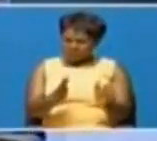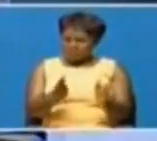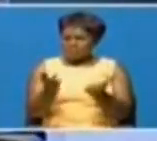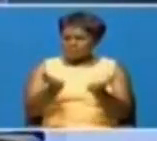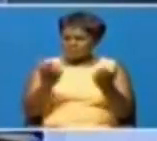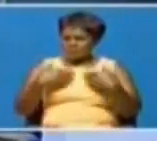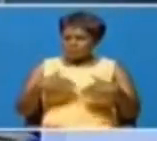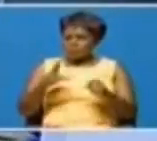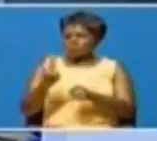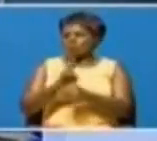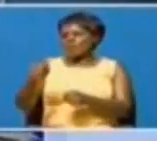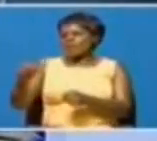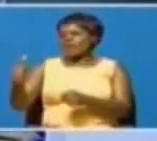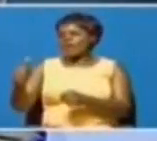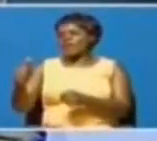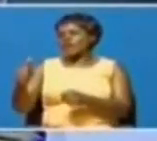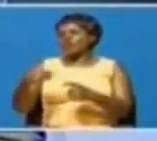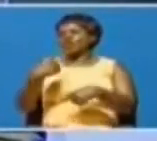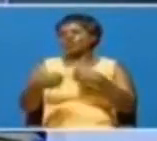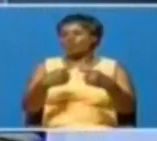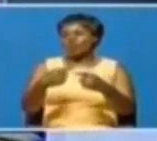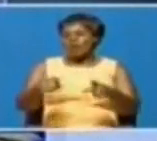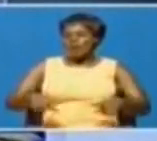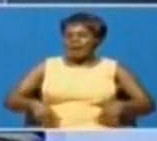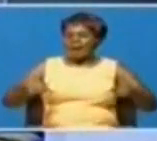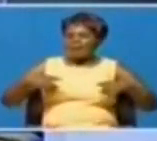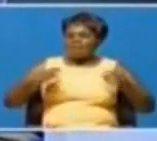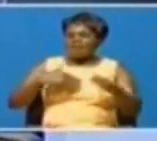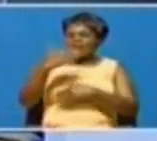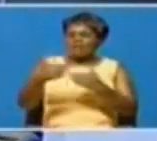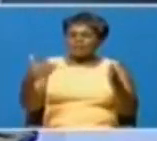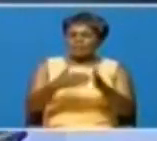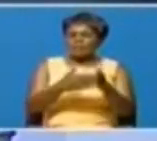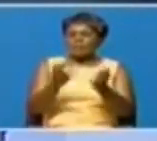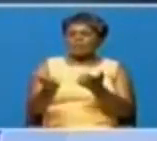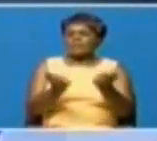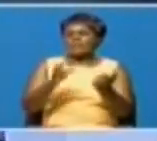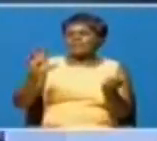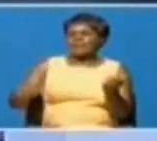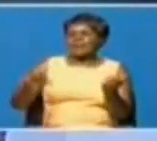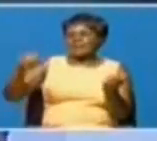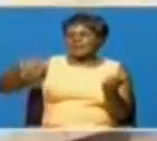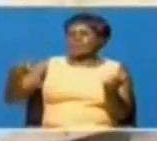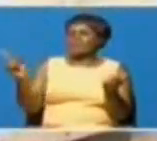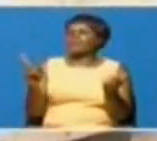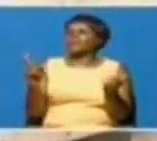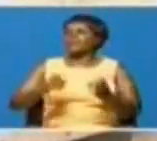traders are improvising ways of coping with life after the ban in one of the busy markets here in Nairobi.